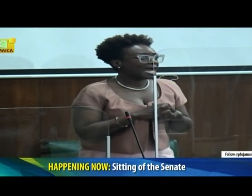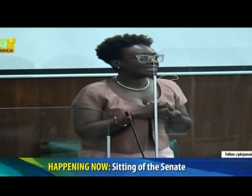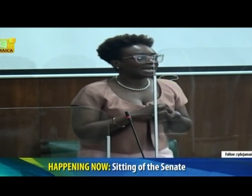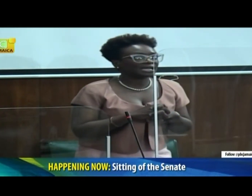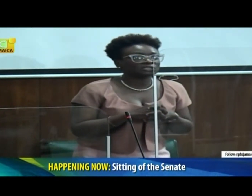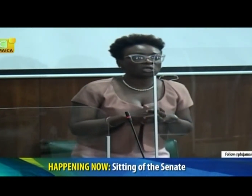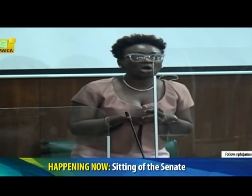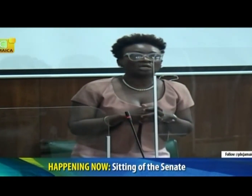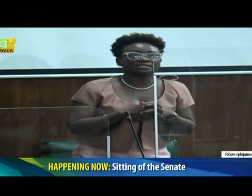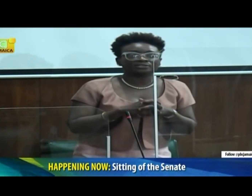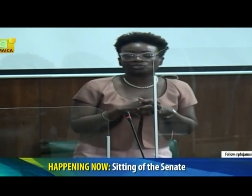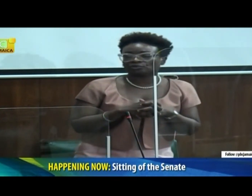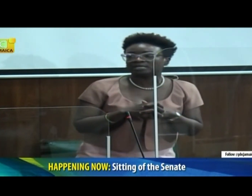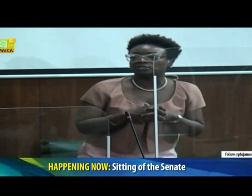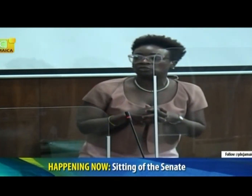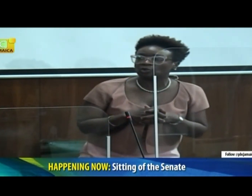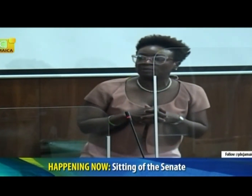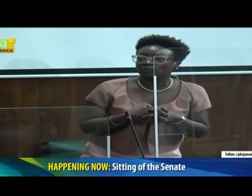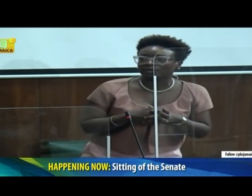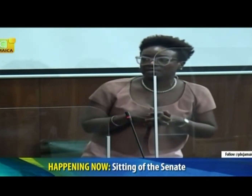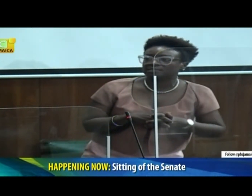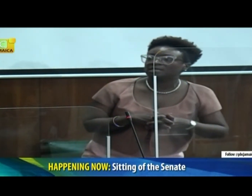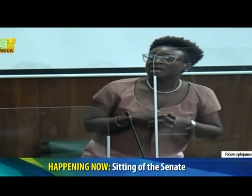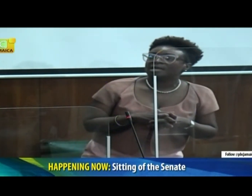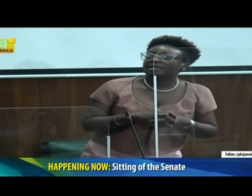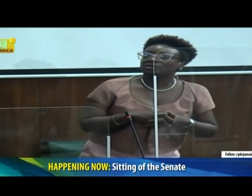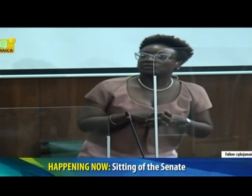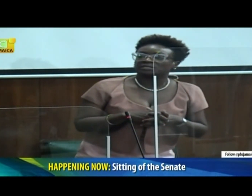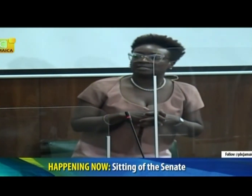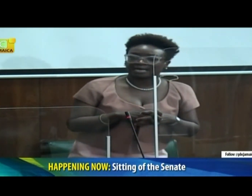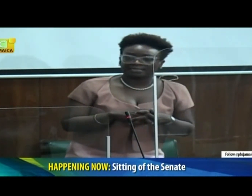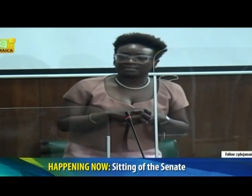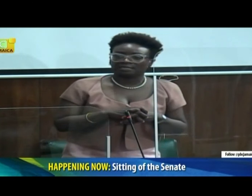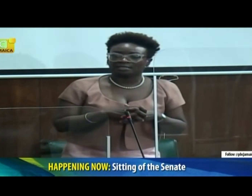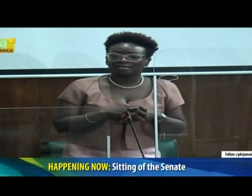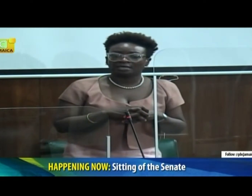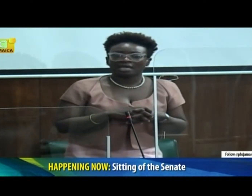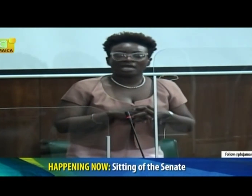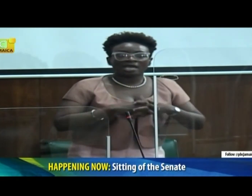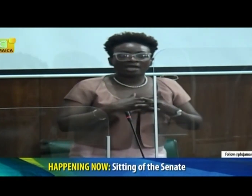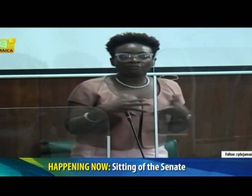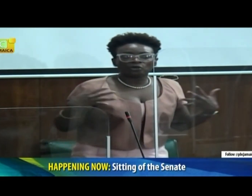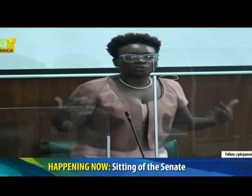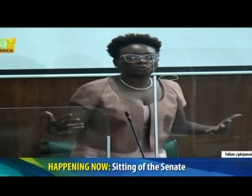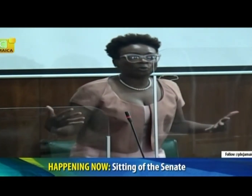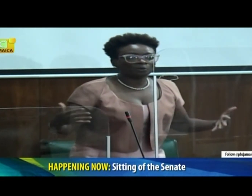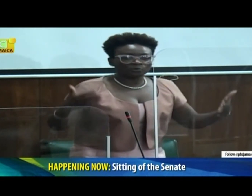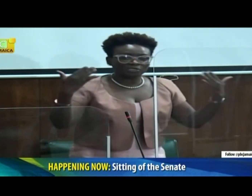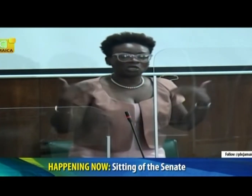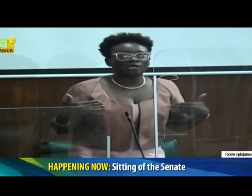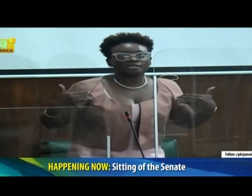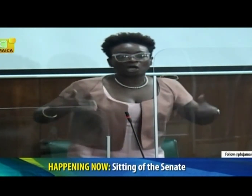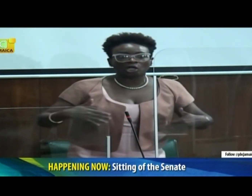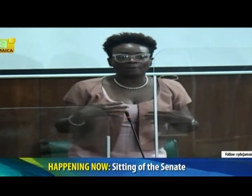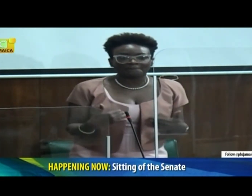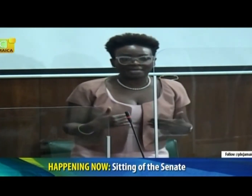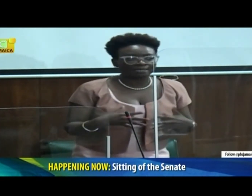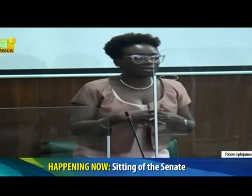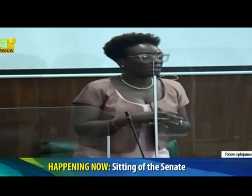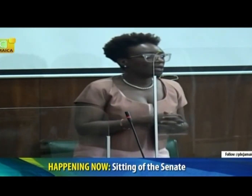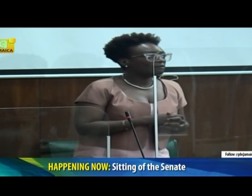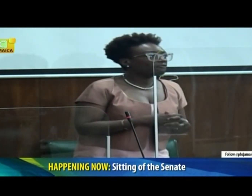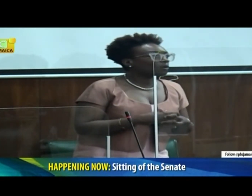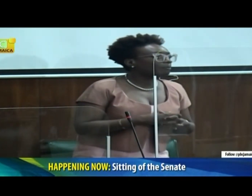And that has caused a strain in so many ways in our society. Every October, we don the color